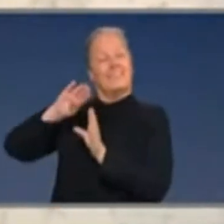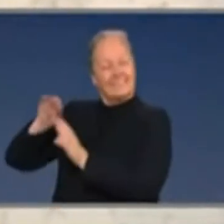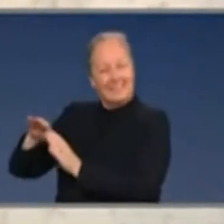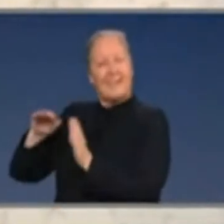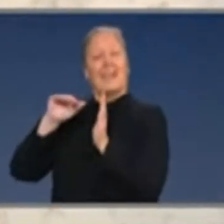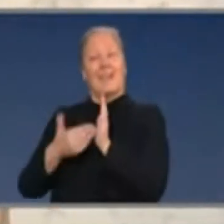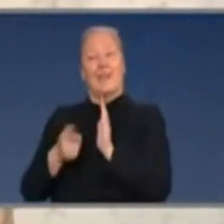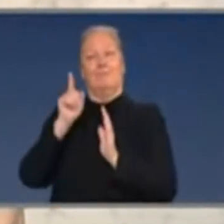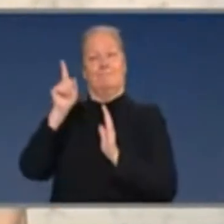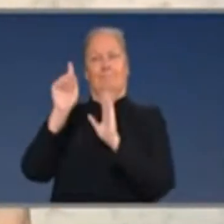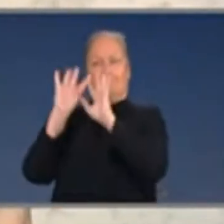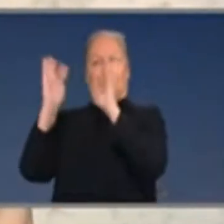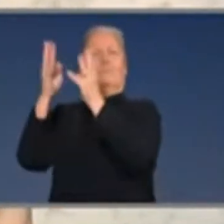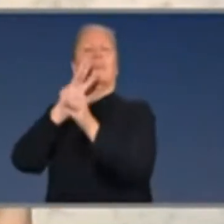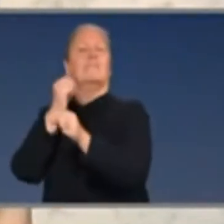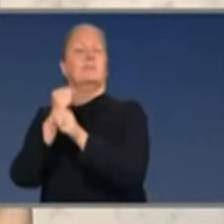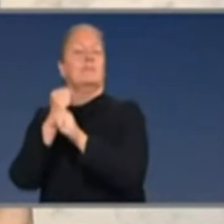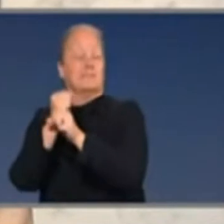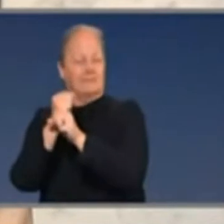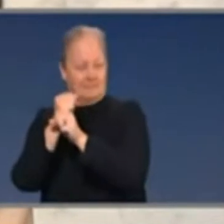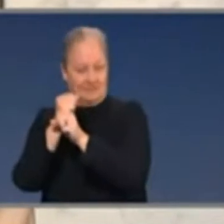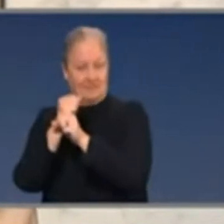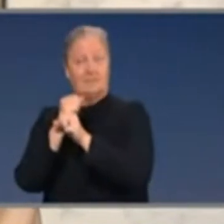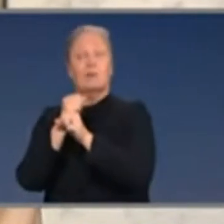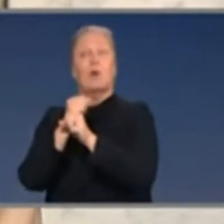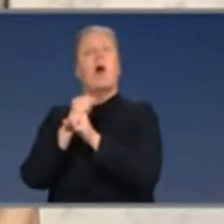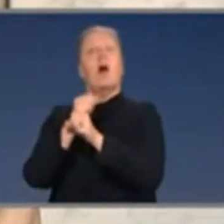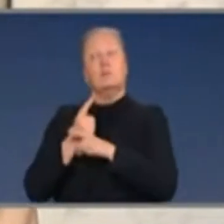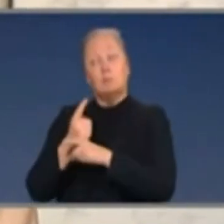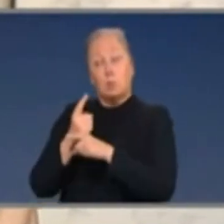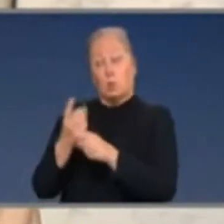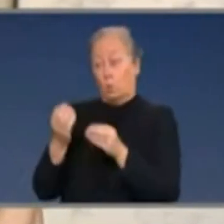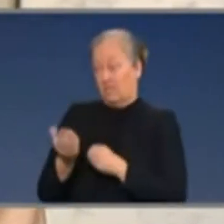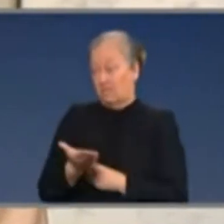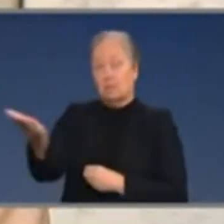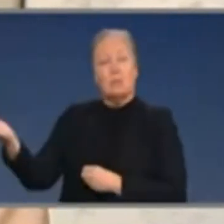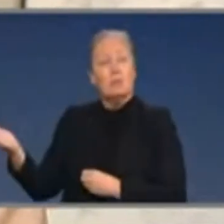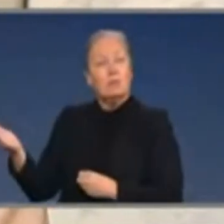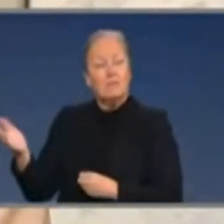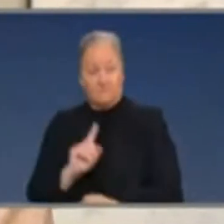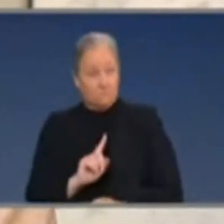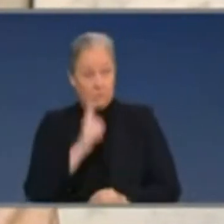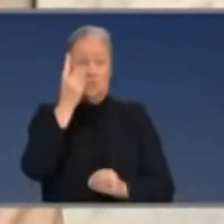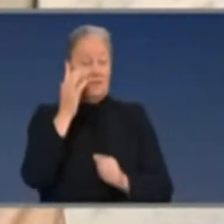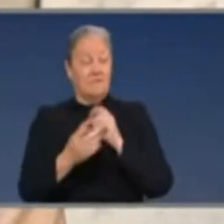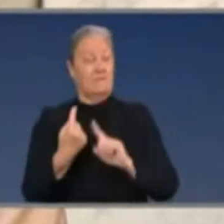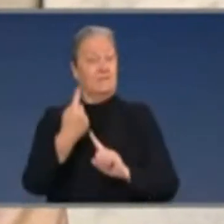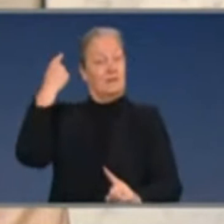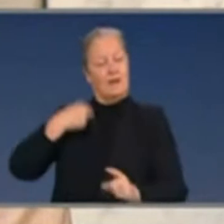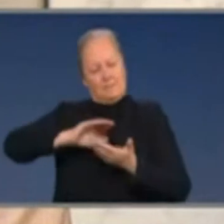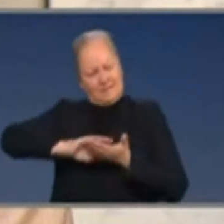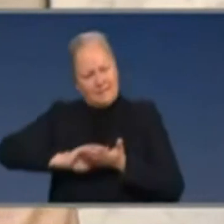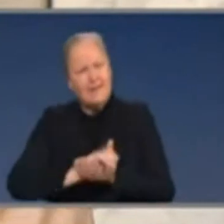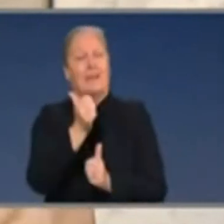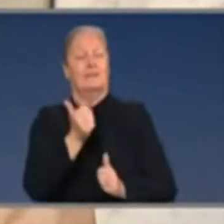Government Association, with an outside party. First time ever. And I'm glad it's First Nations